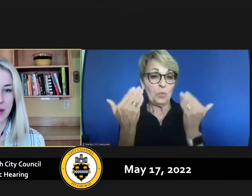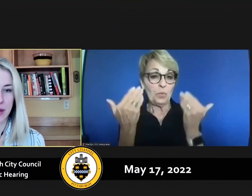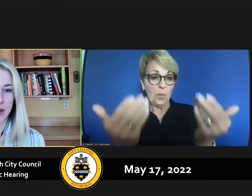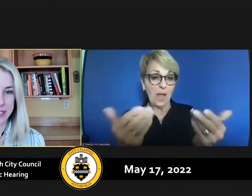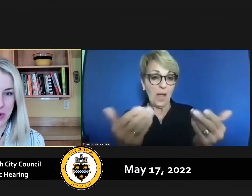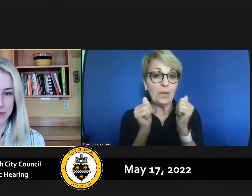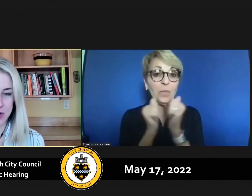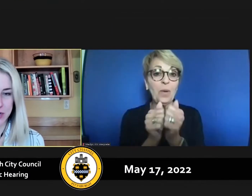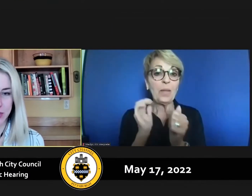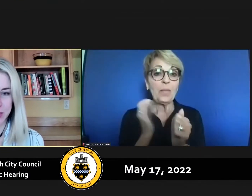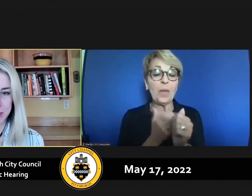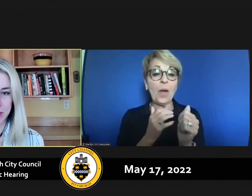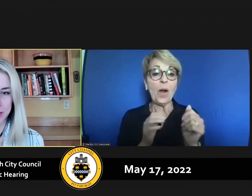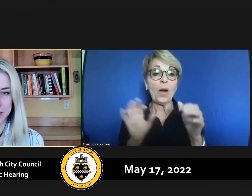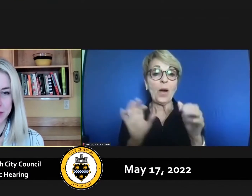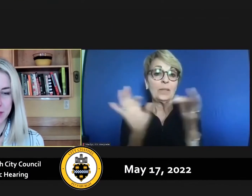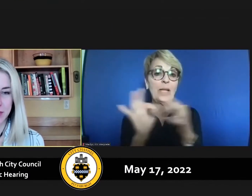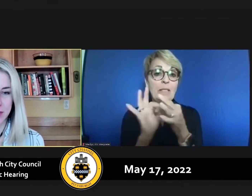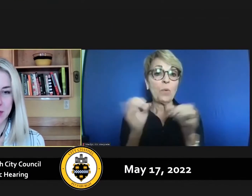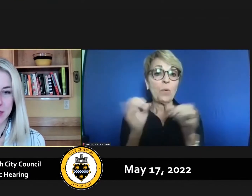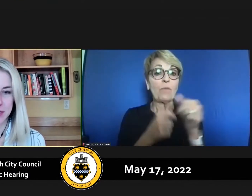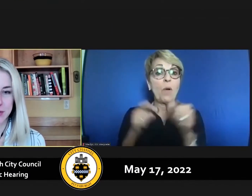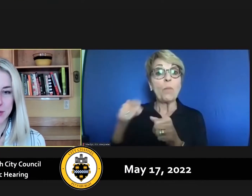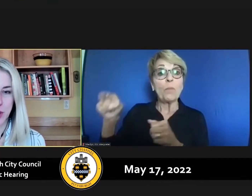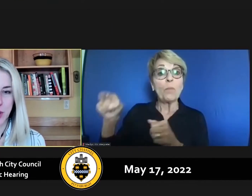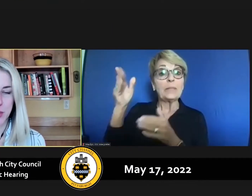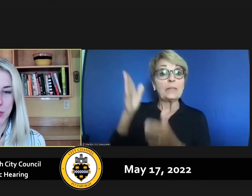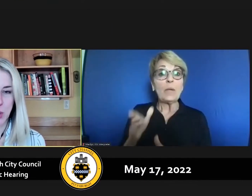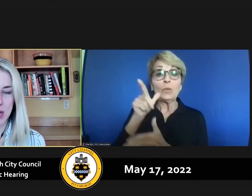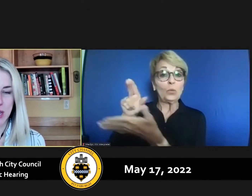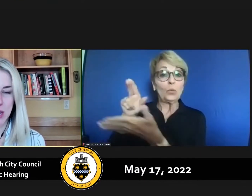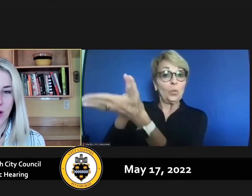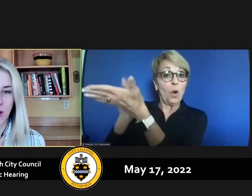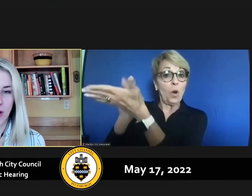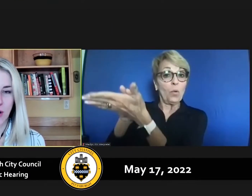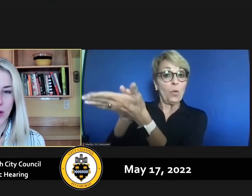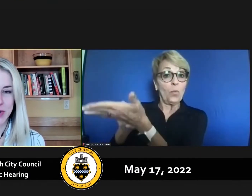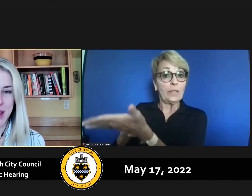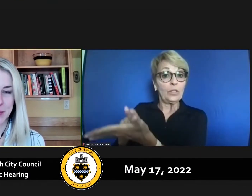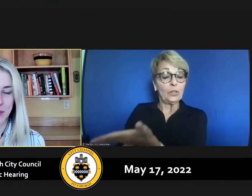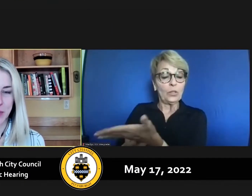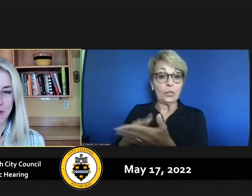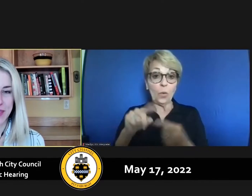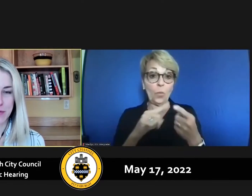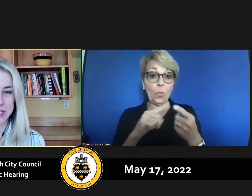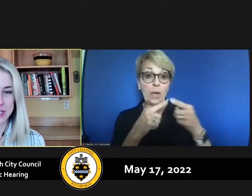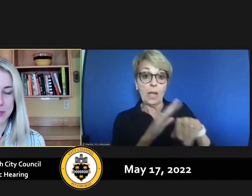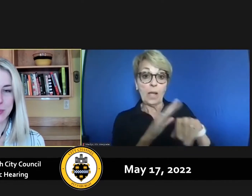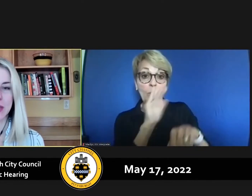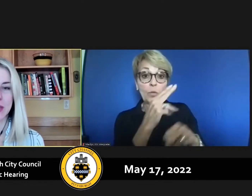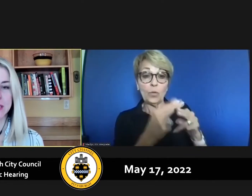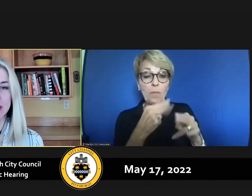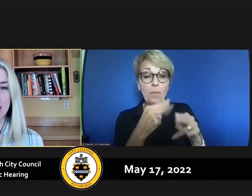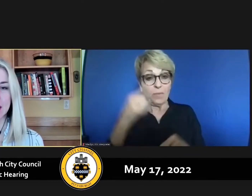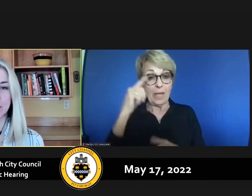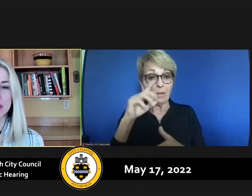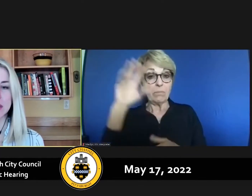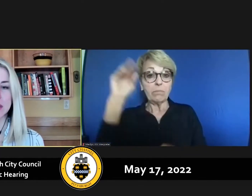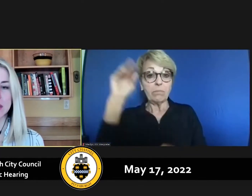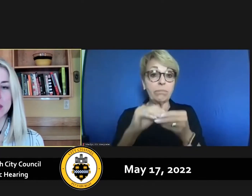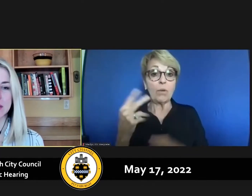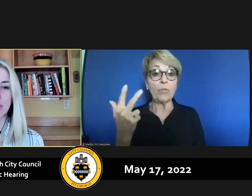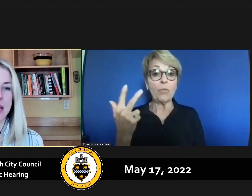testimony from registered speakers. So when I call your name, we have, I think, 3 speakers with us today. Please